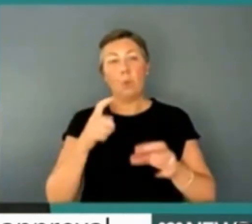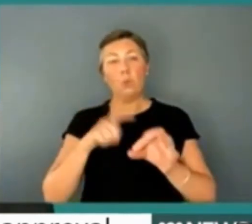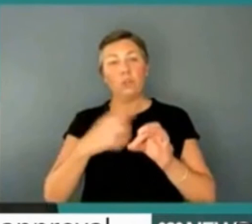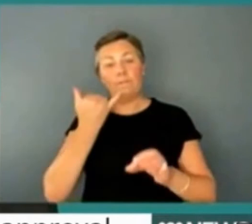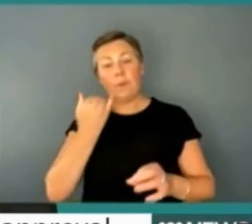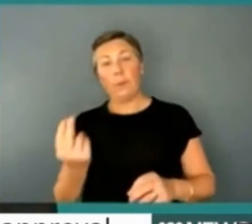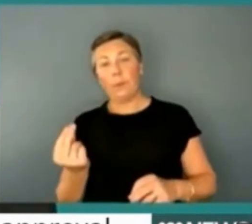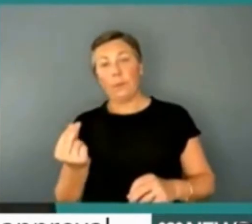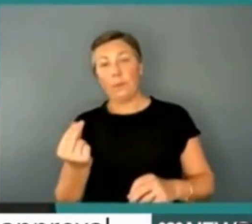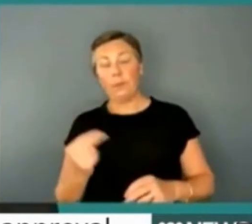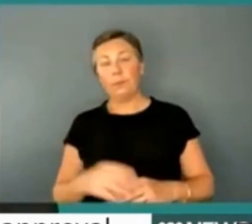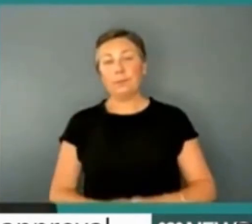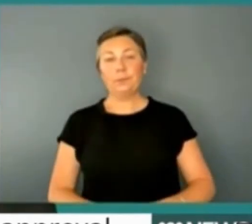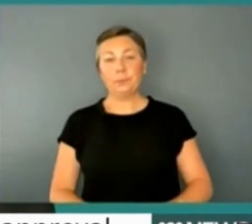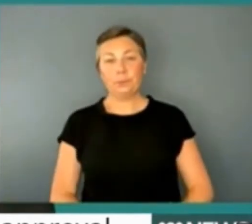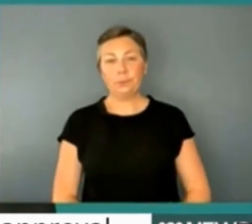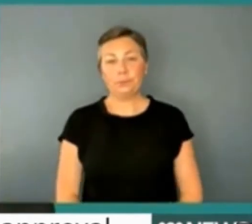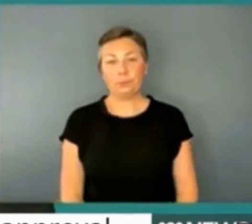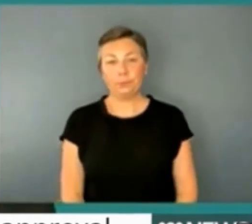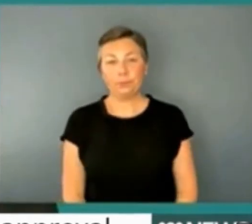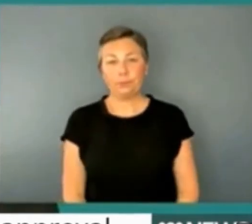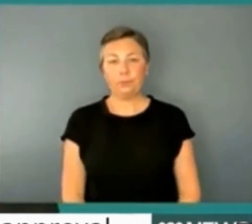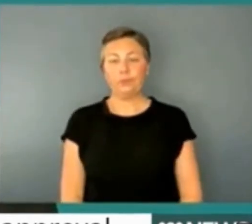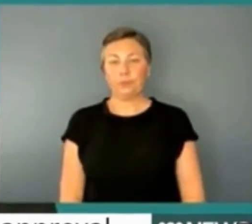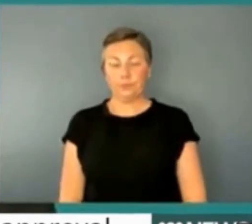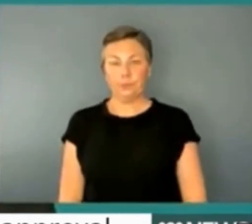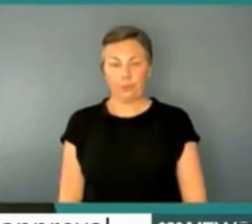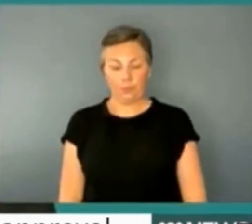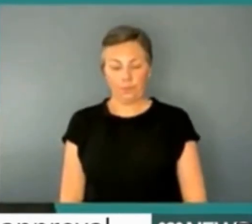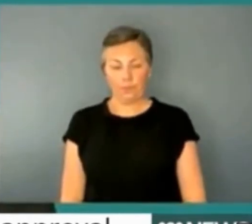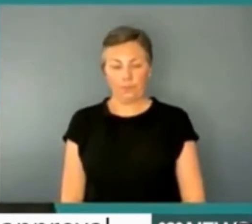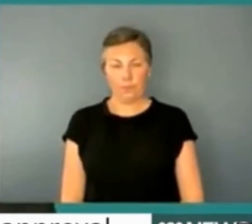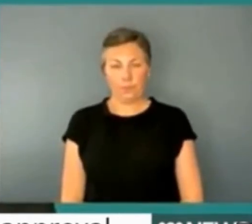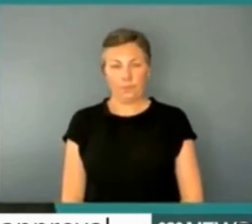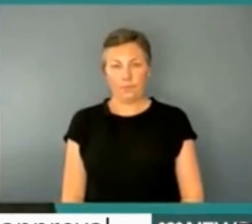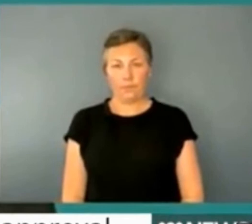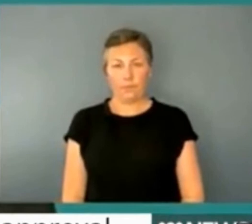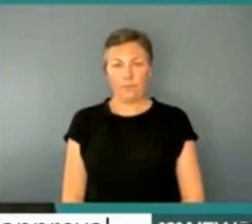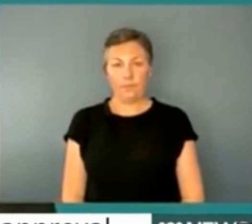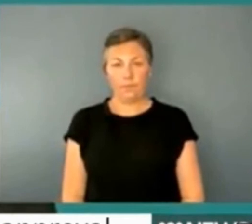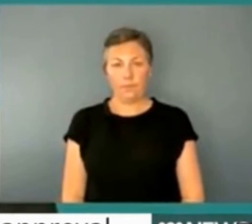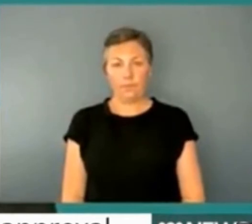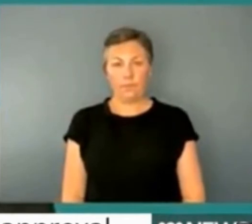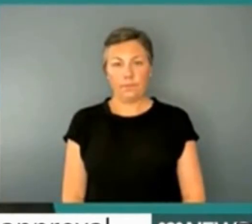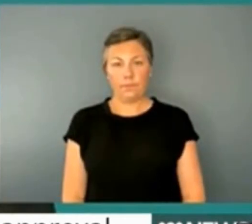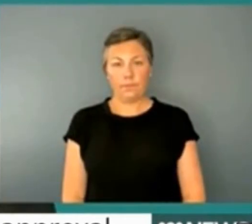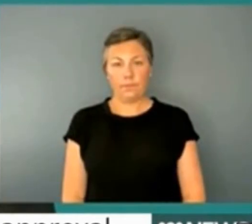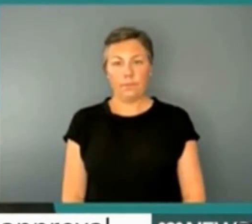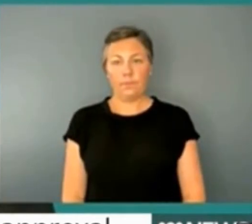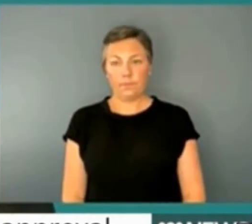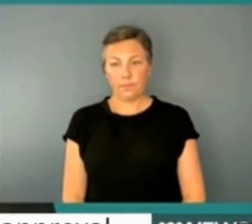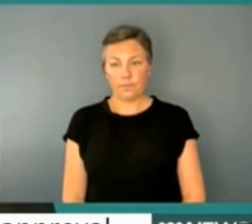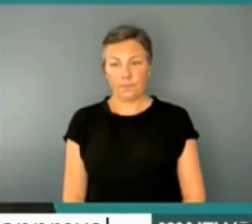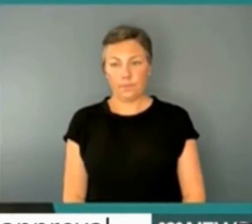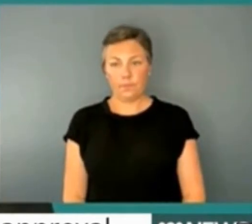Hi, Professor. Just on that variant, I know you're releasing a statement, but the UK government said that the new mutation could